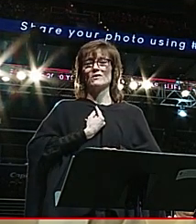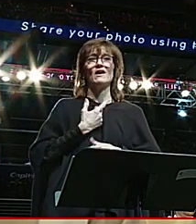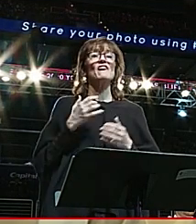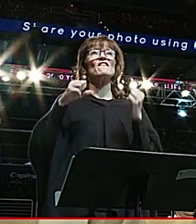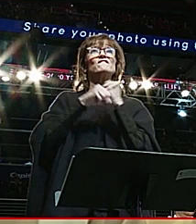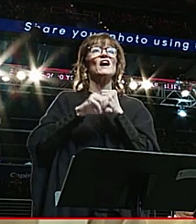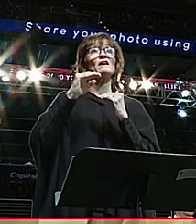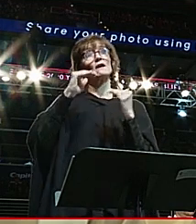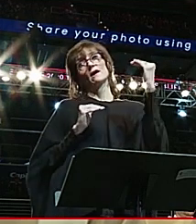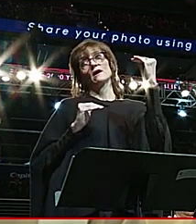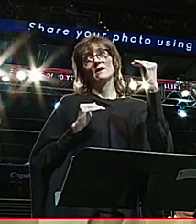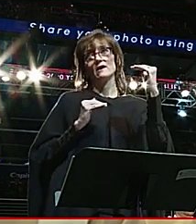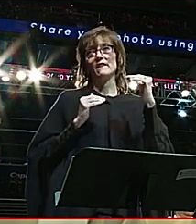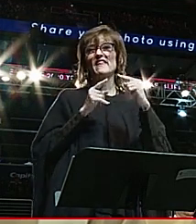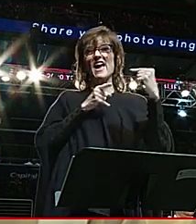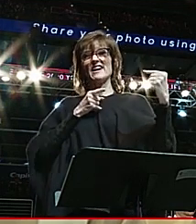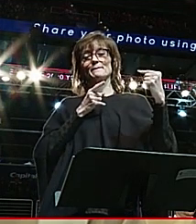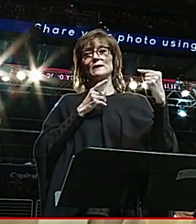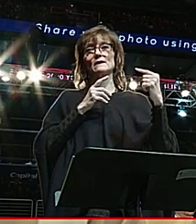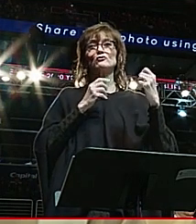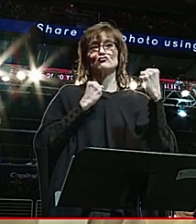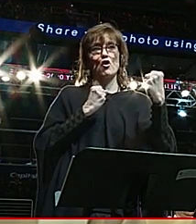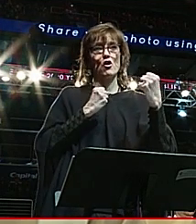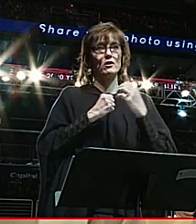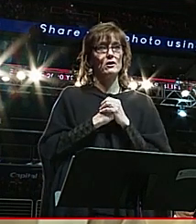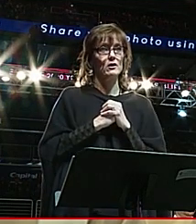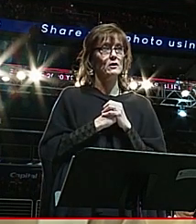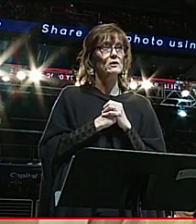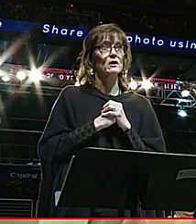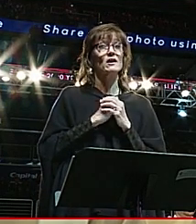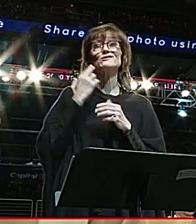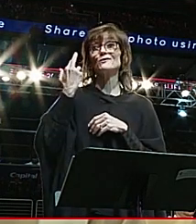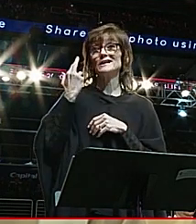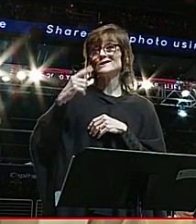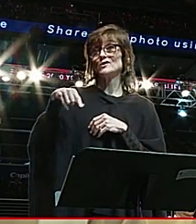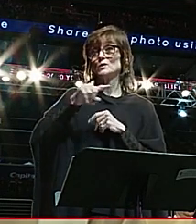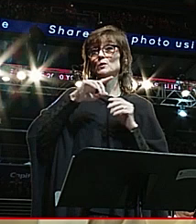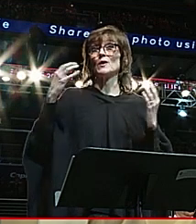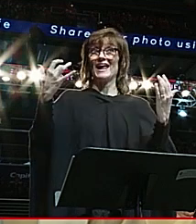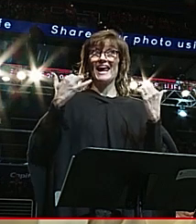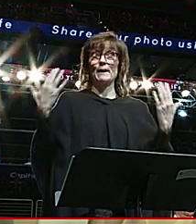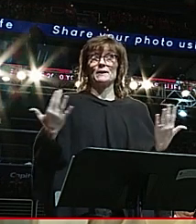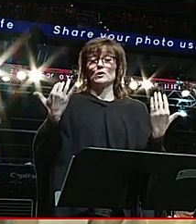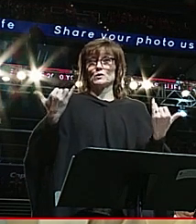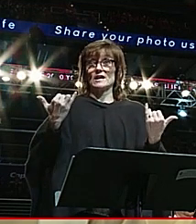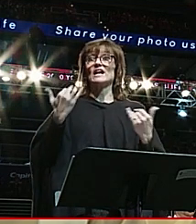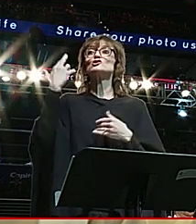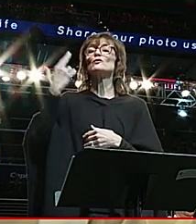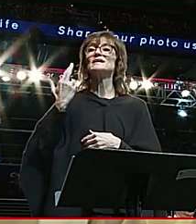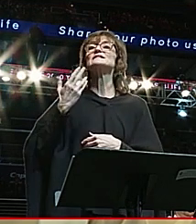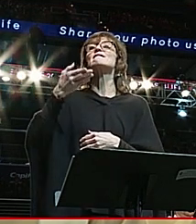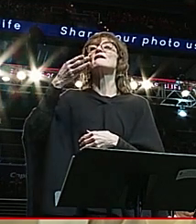the enemy is too strong. That is why you have come here today. That is why the Lord convoked us to this